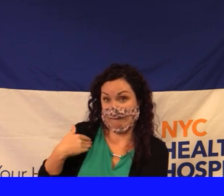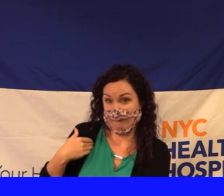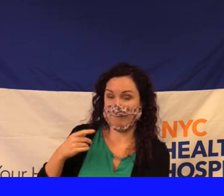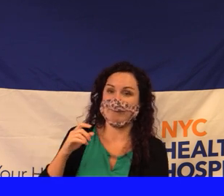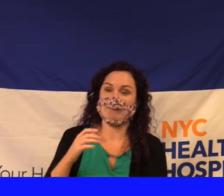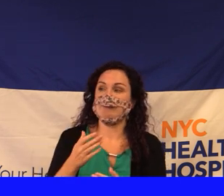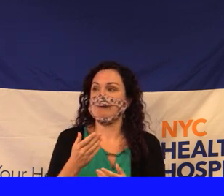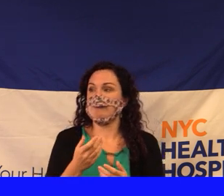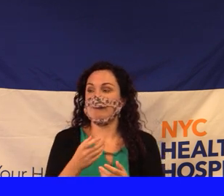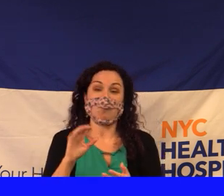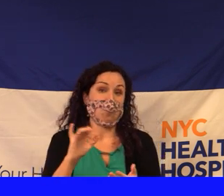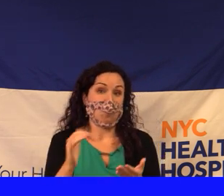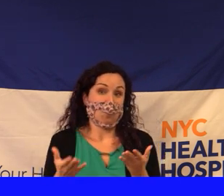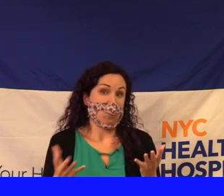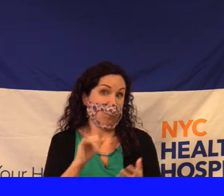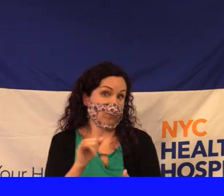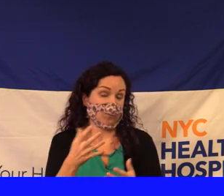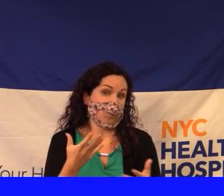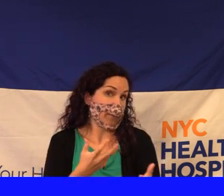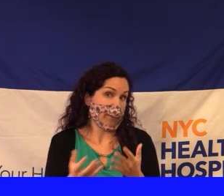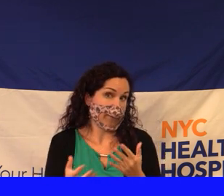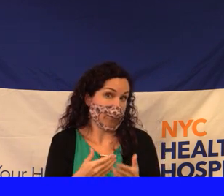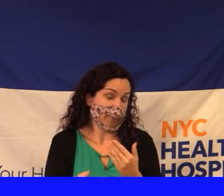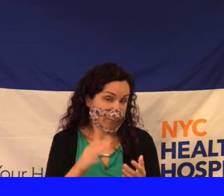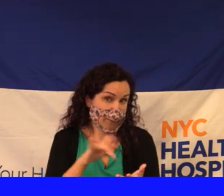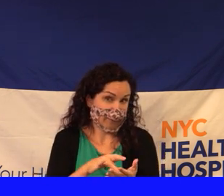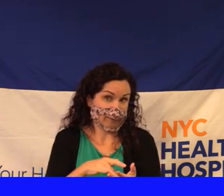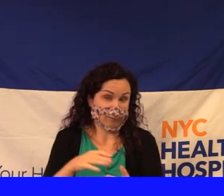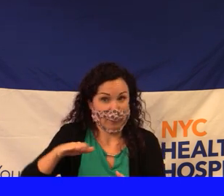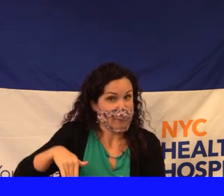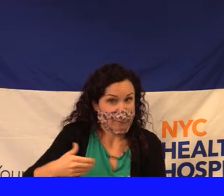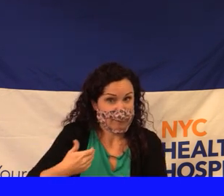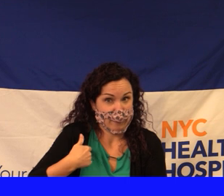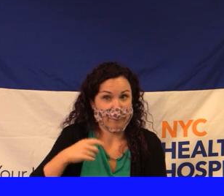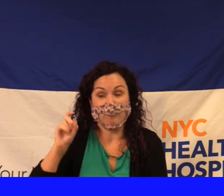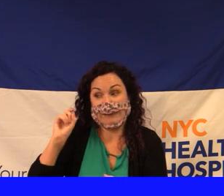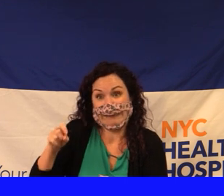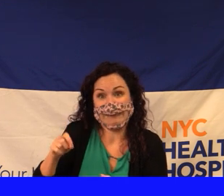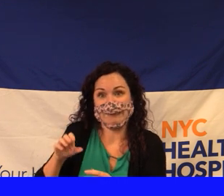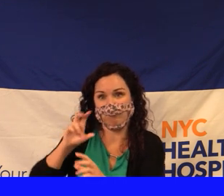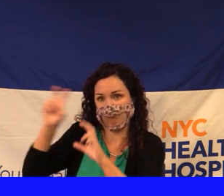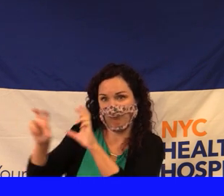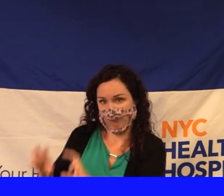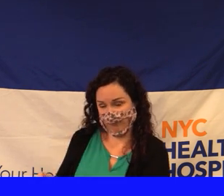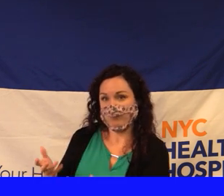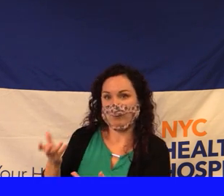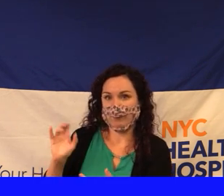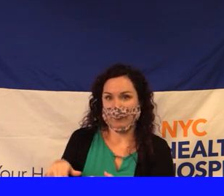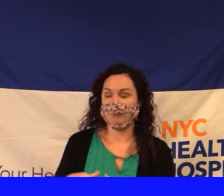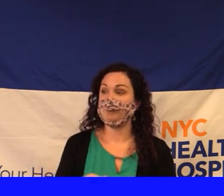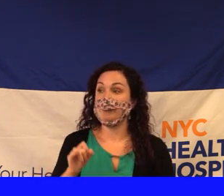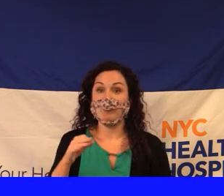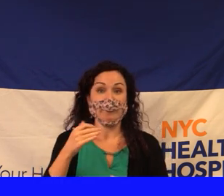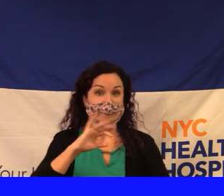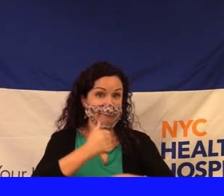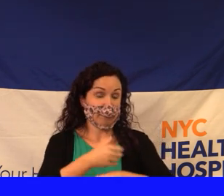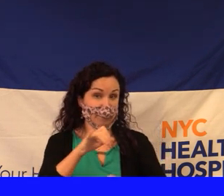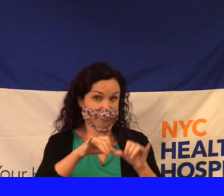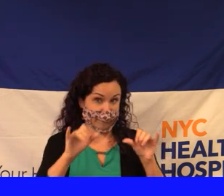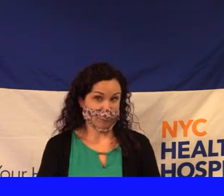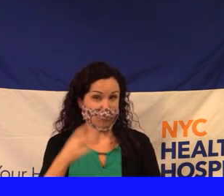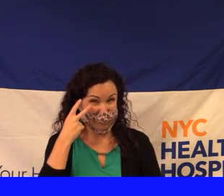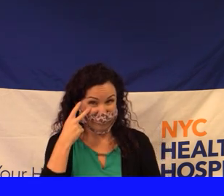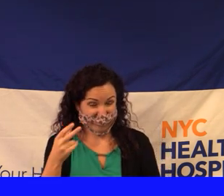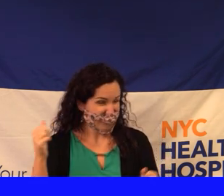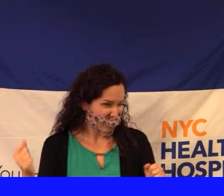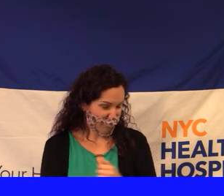is no essential ROI for this when we cannot see. When we have a pharmacy inventory management system, we can see every